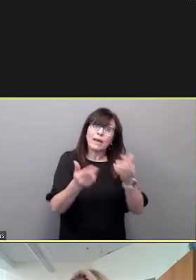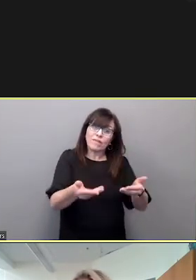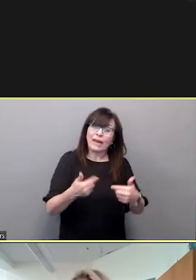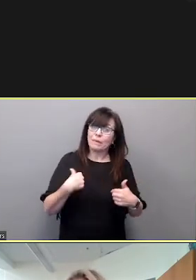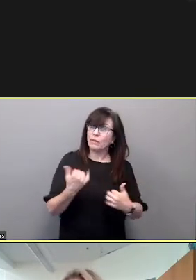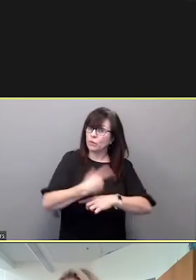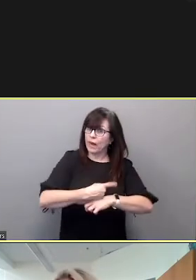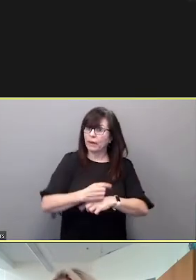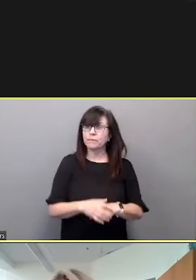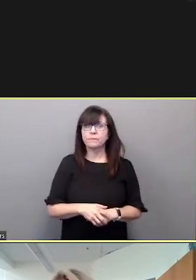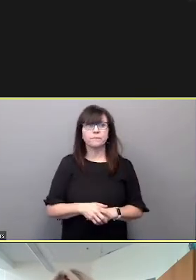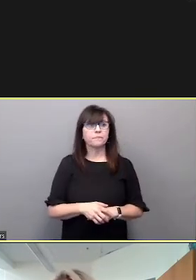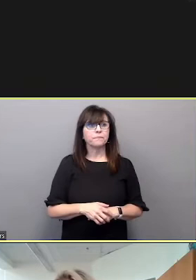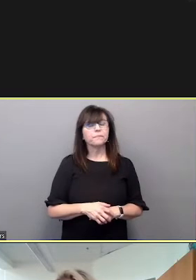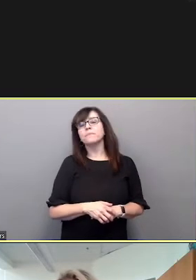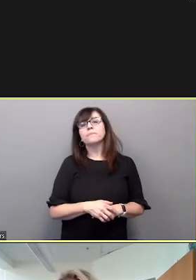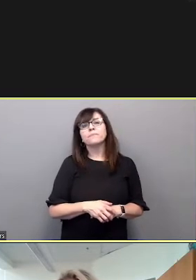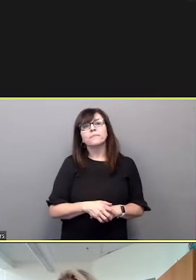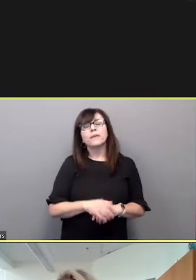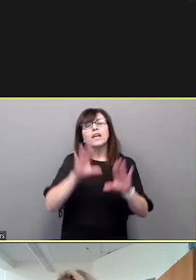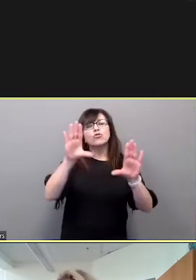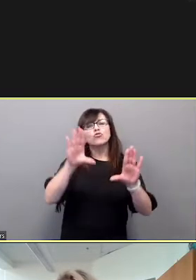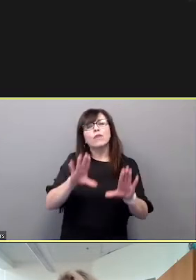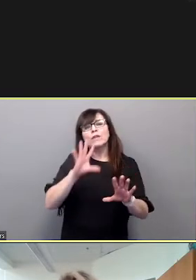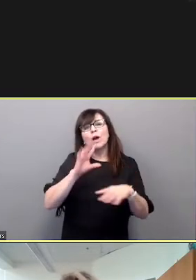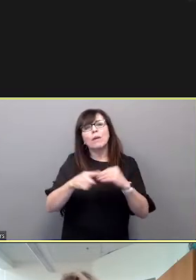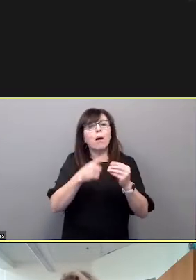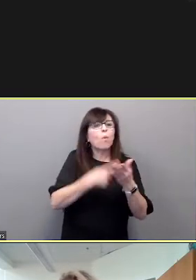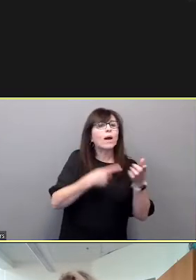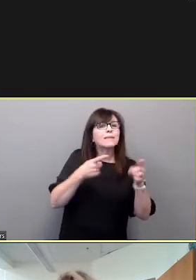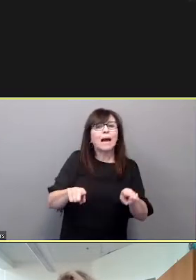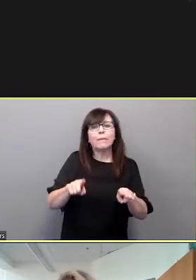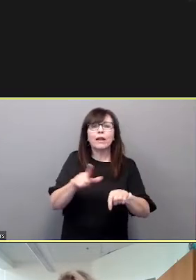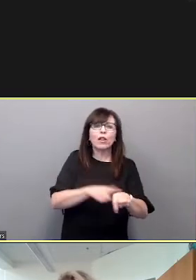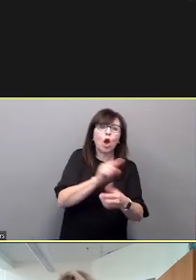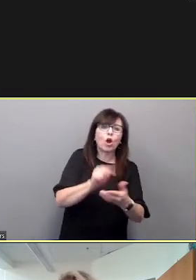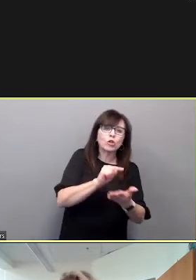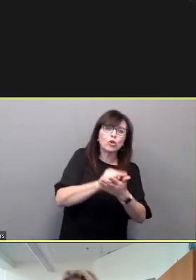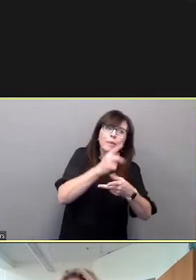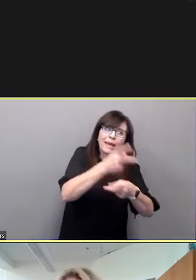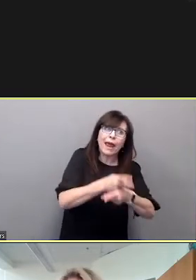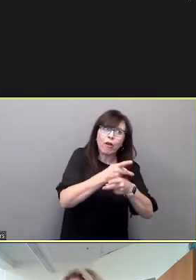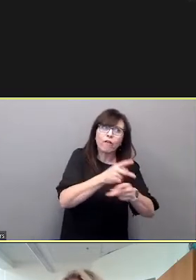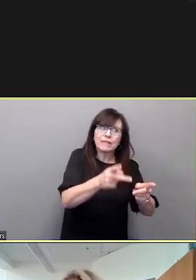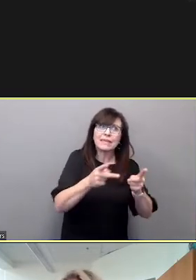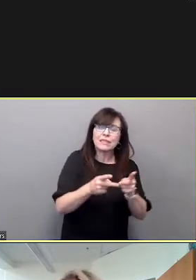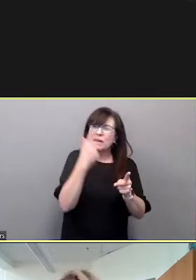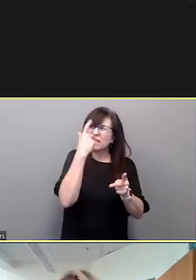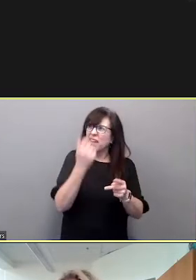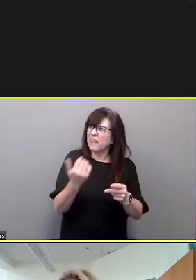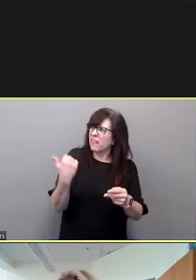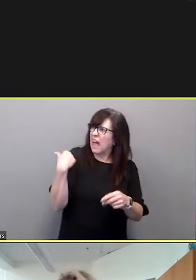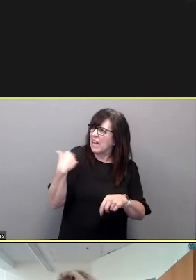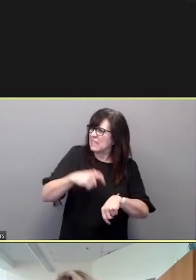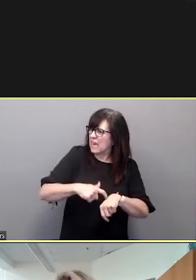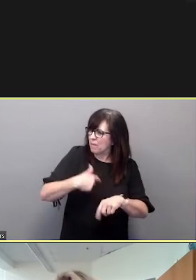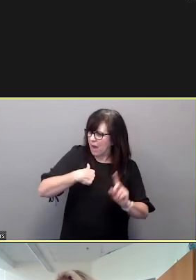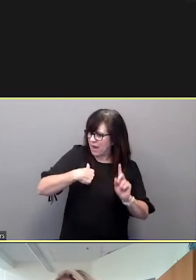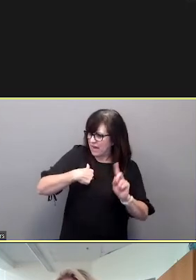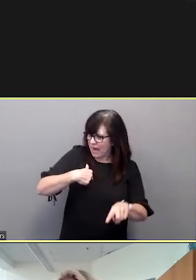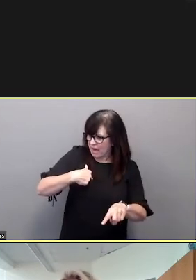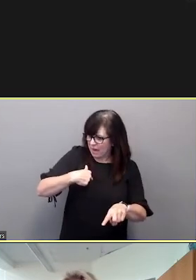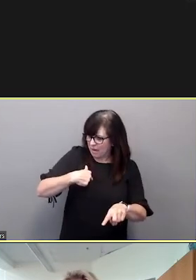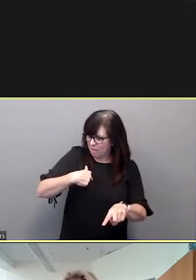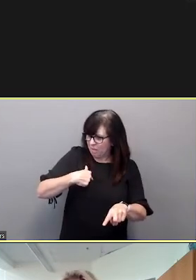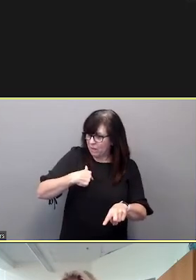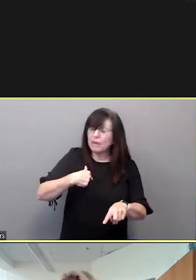today. It's great to talk about what's happening in long-term care facilities, because I think the last time I was on,